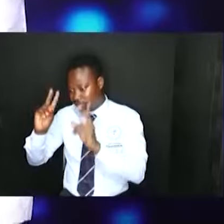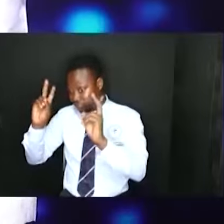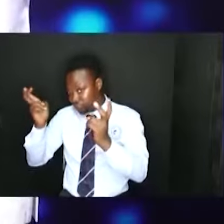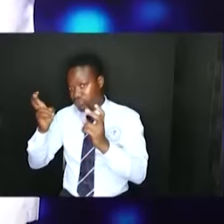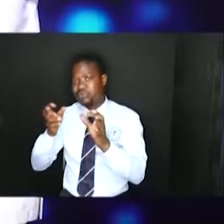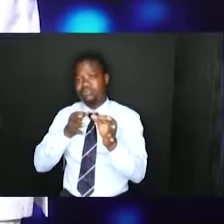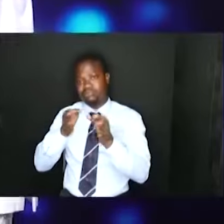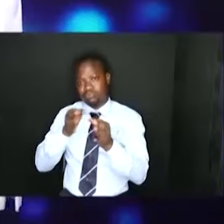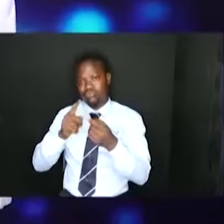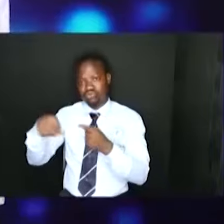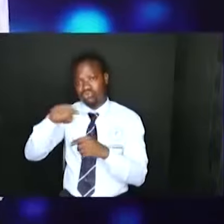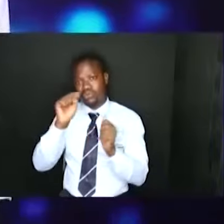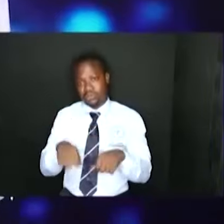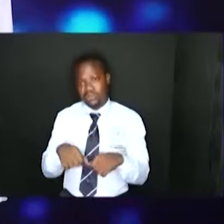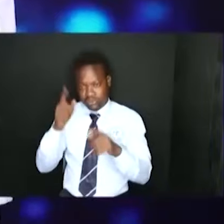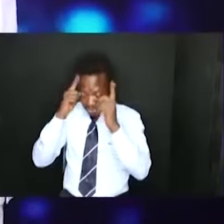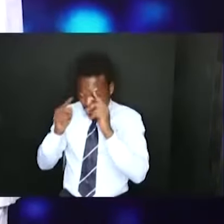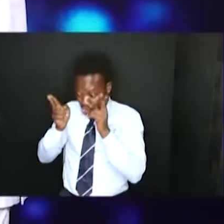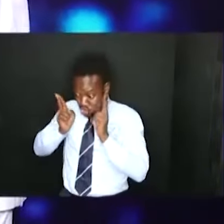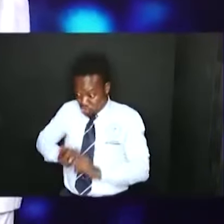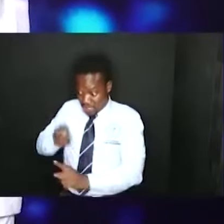Because the human being is quite